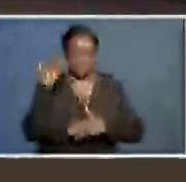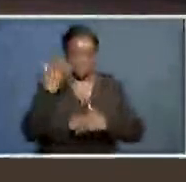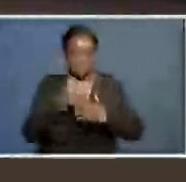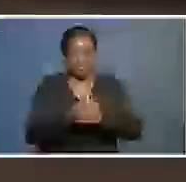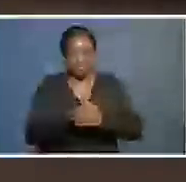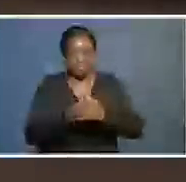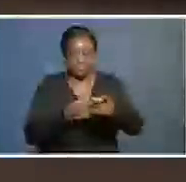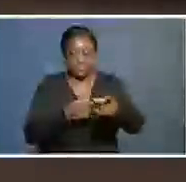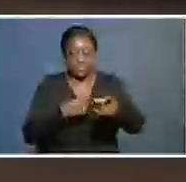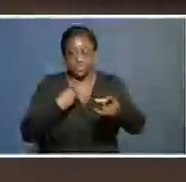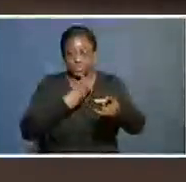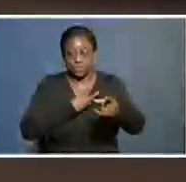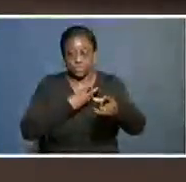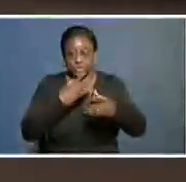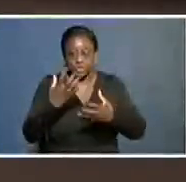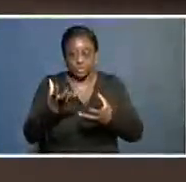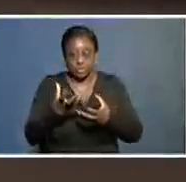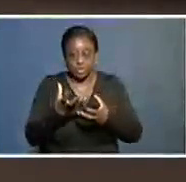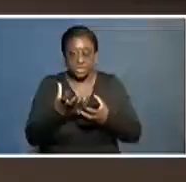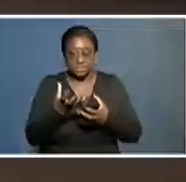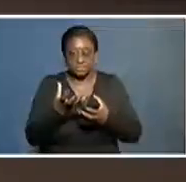Major Payne, Akina Sanders,